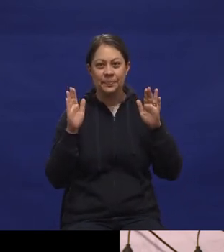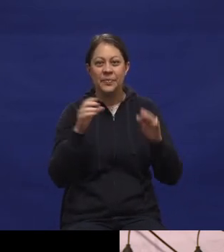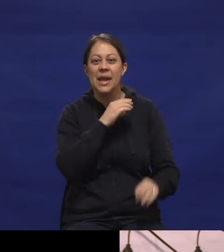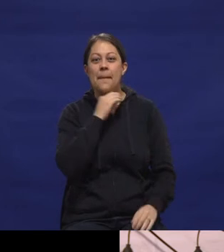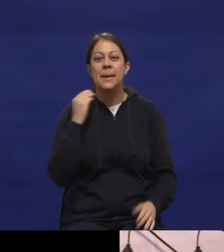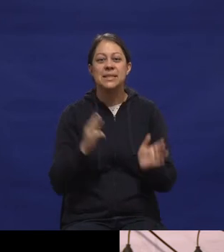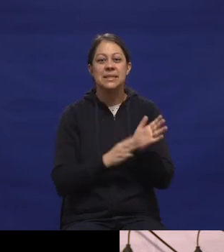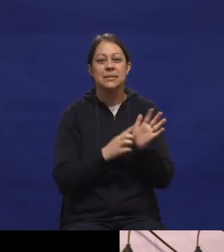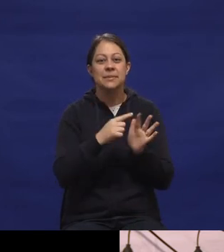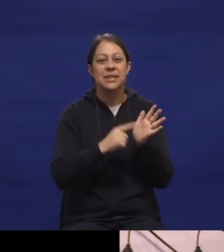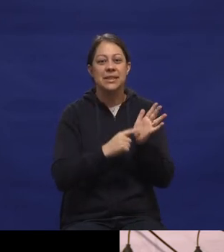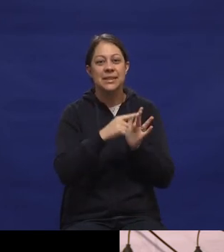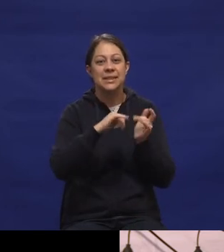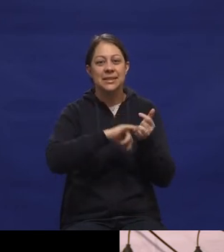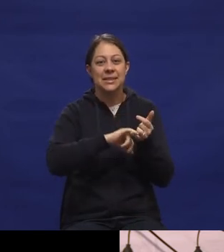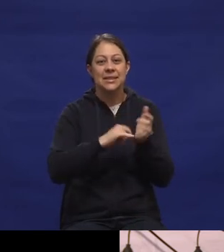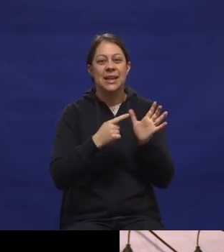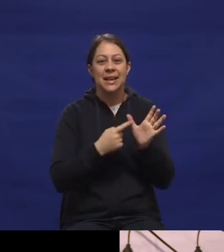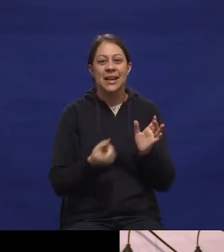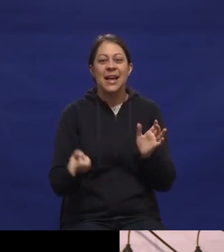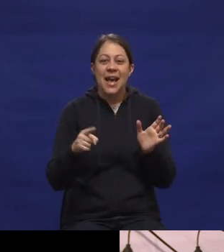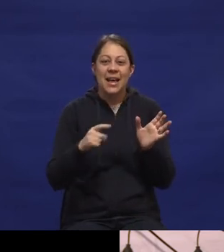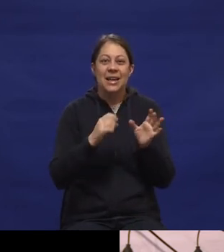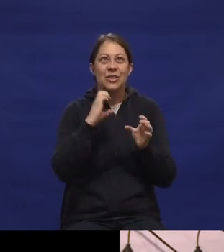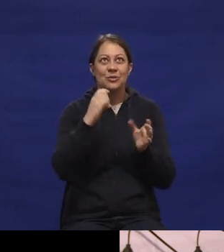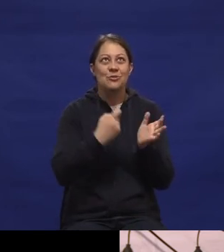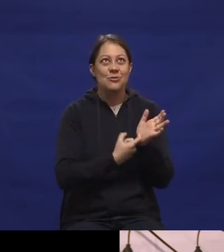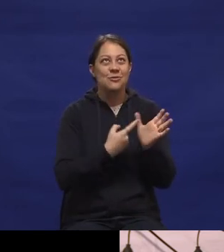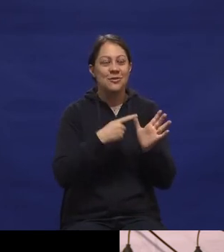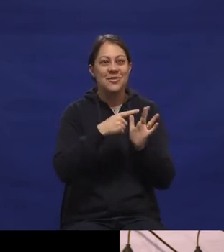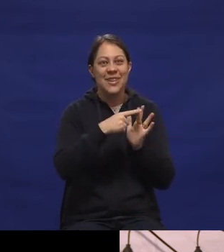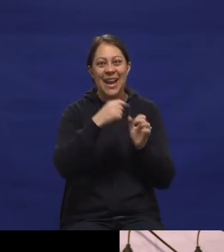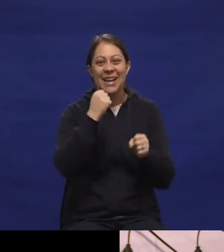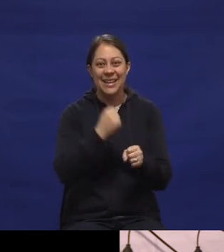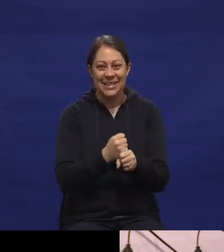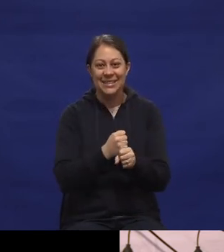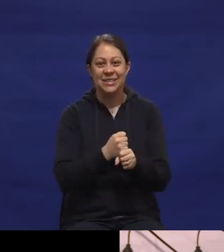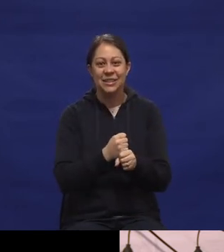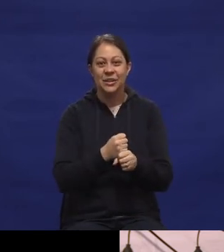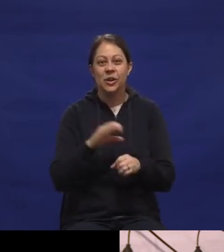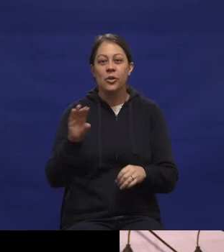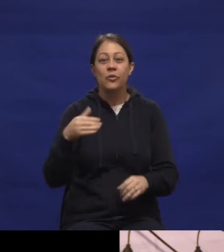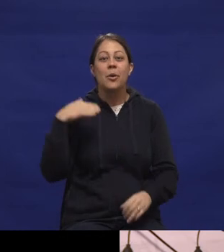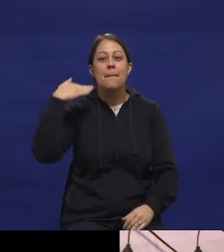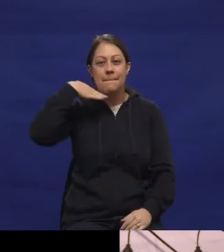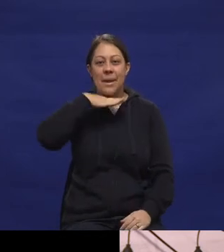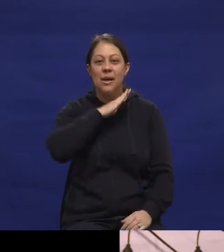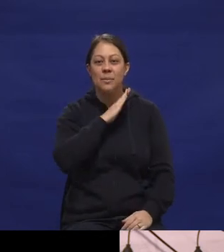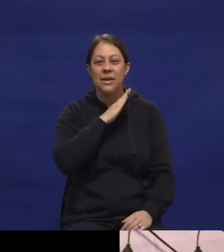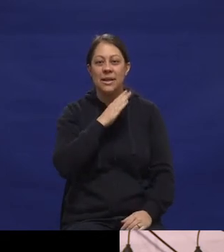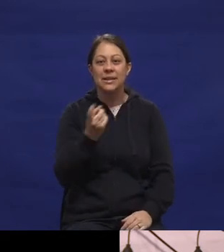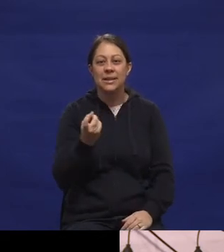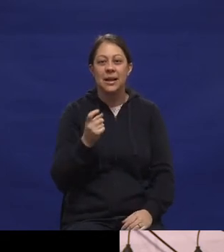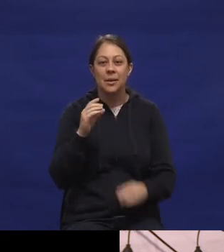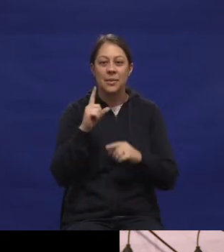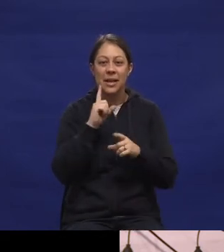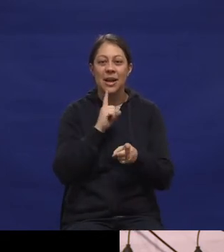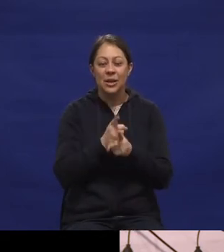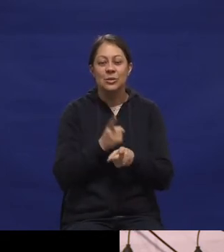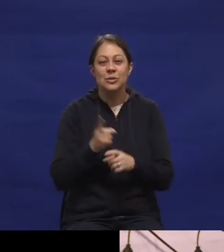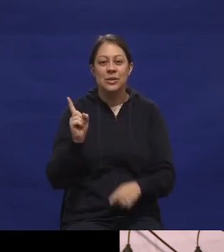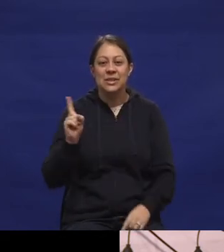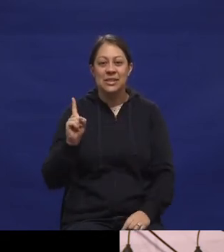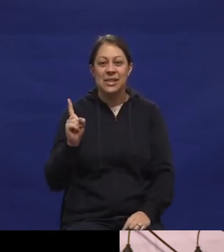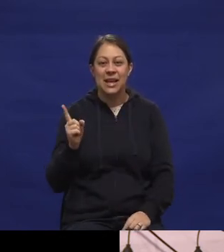pastors at InChurch Melbourne. We've got a great giving testimony as well. And then Dr. Robi Sonderegger is going to preach to us